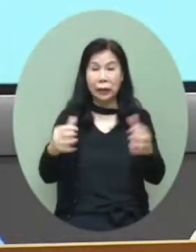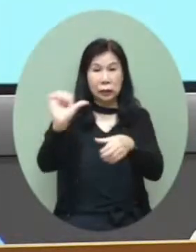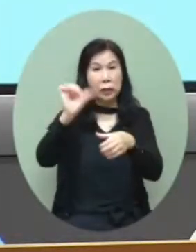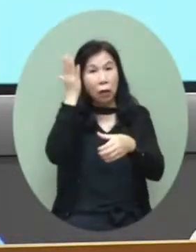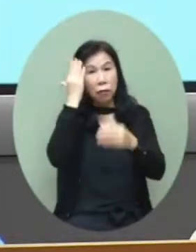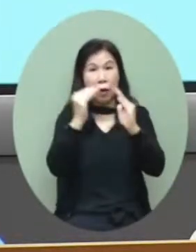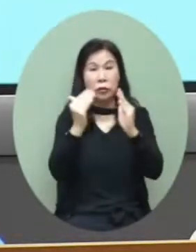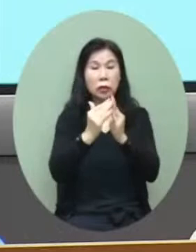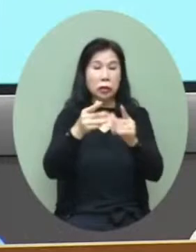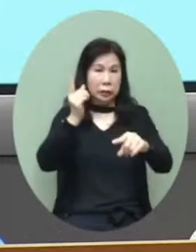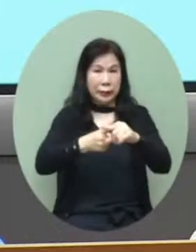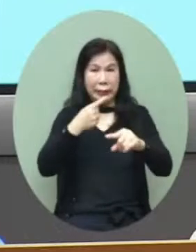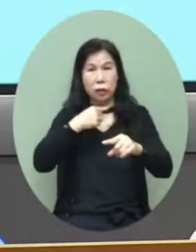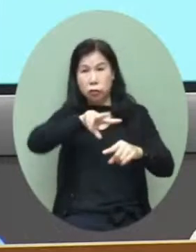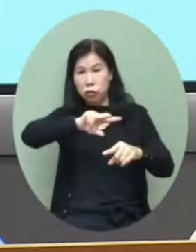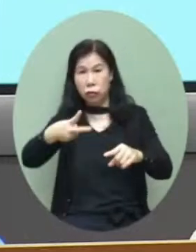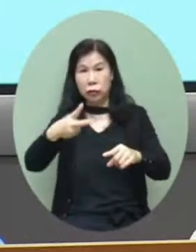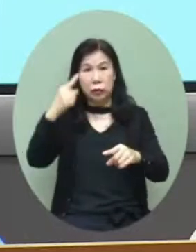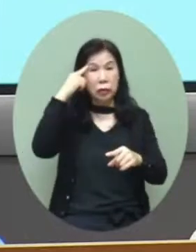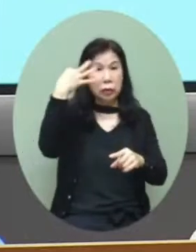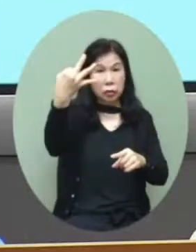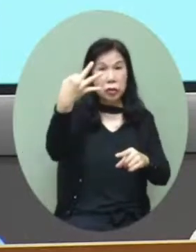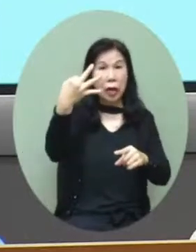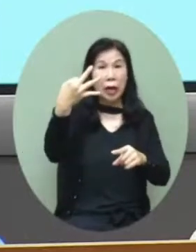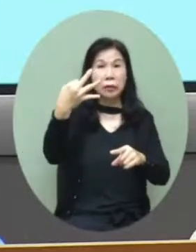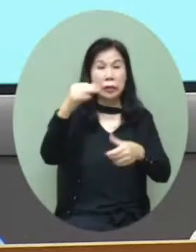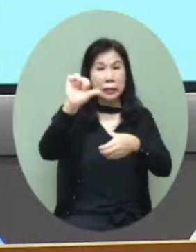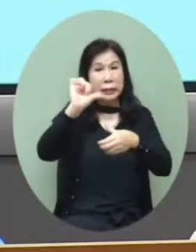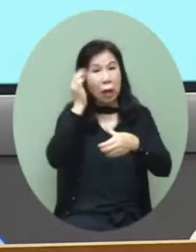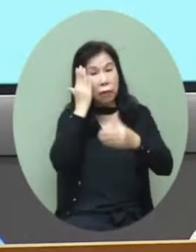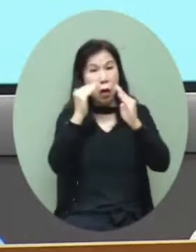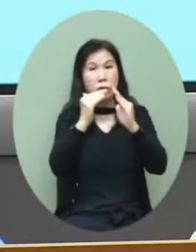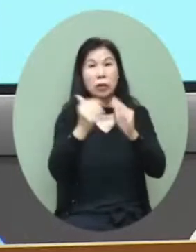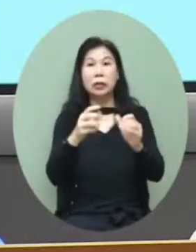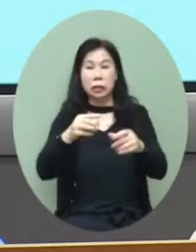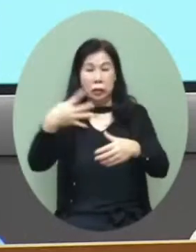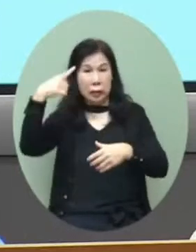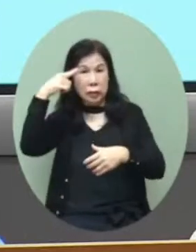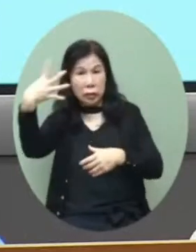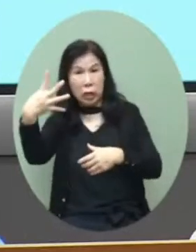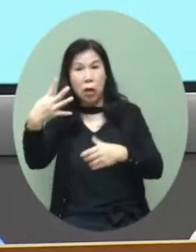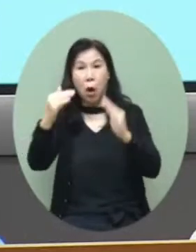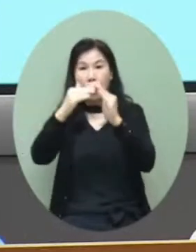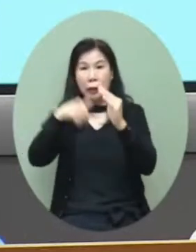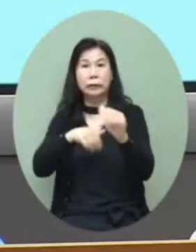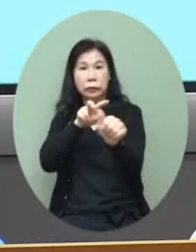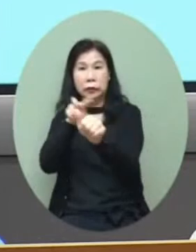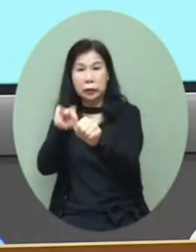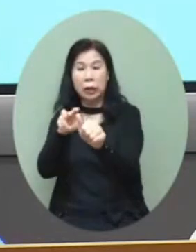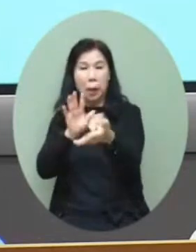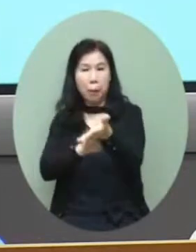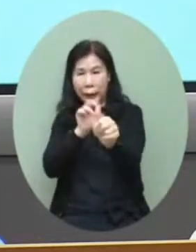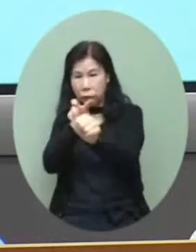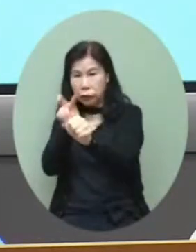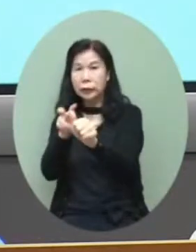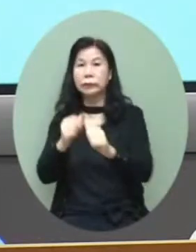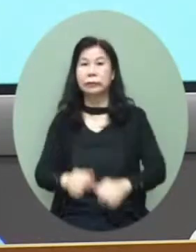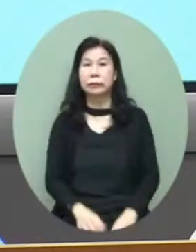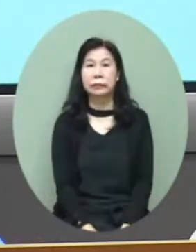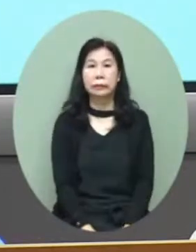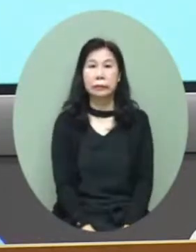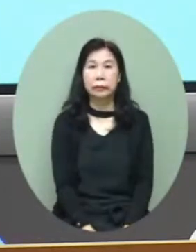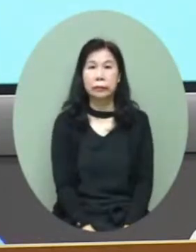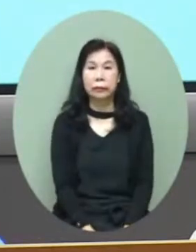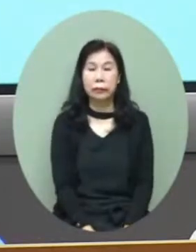The 7-day quarantine hotel arrangement will be changed to 3 days in a